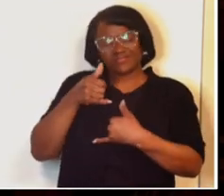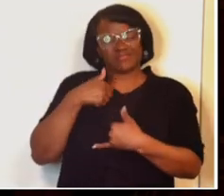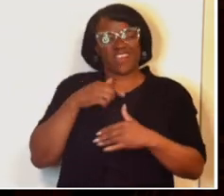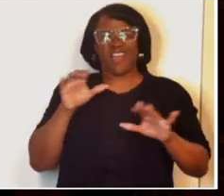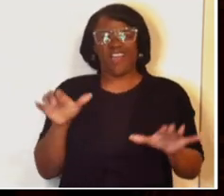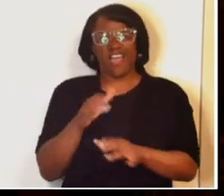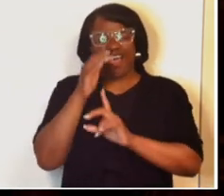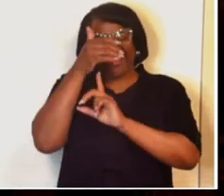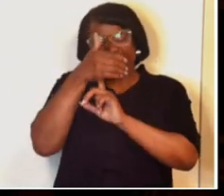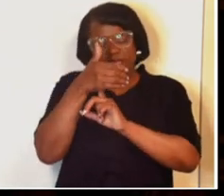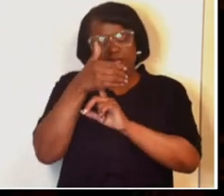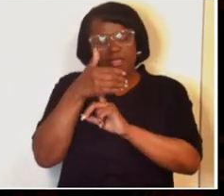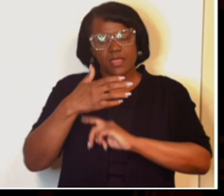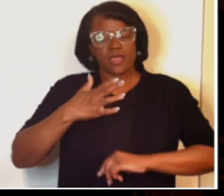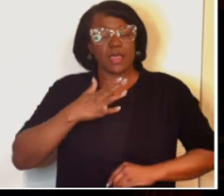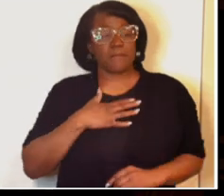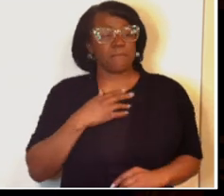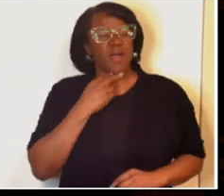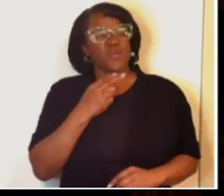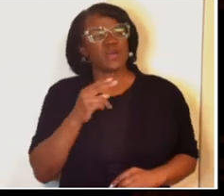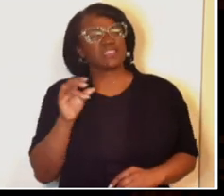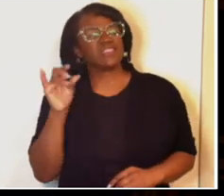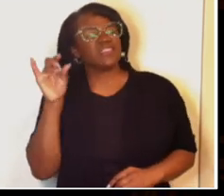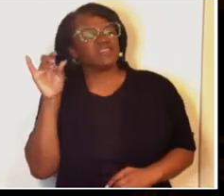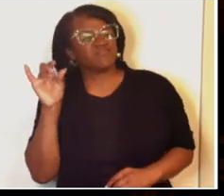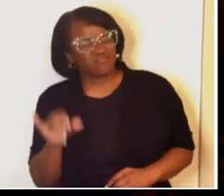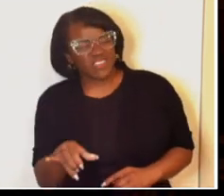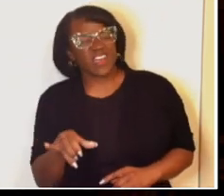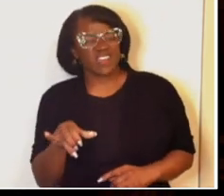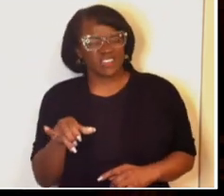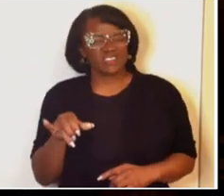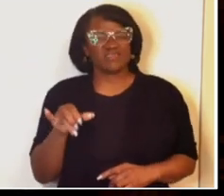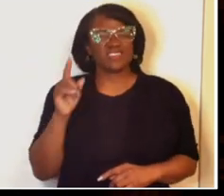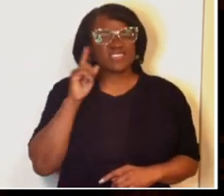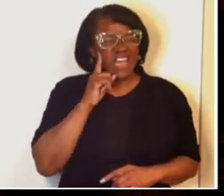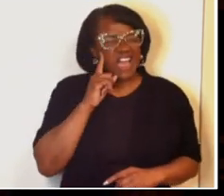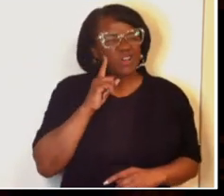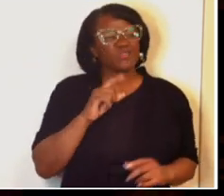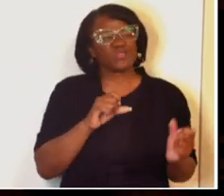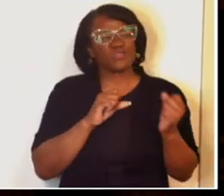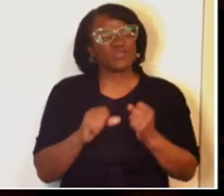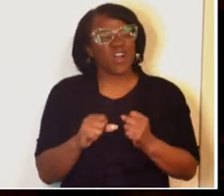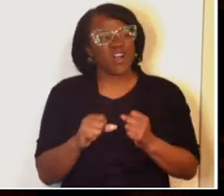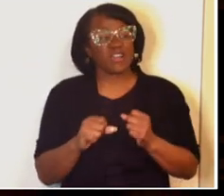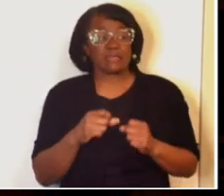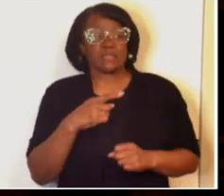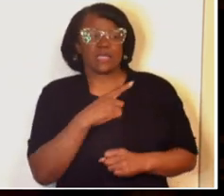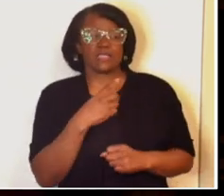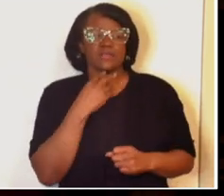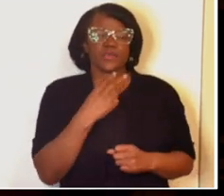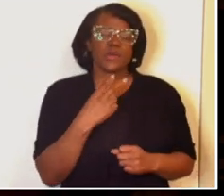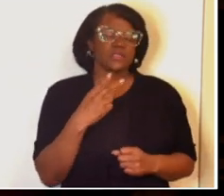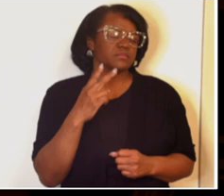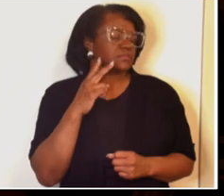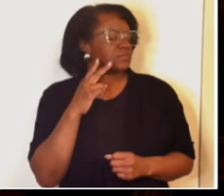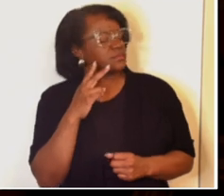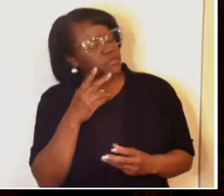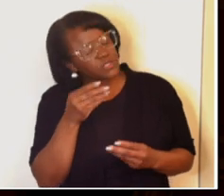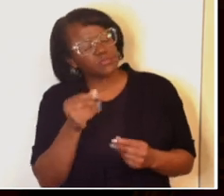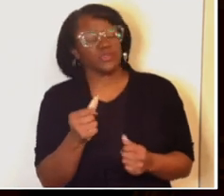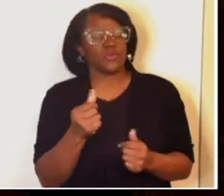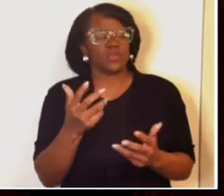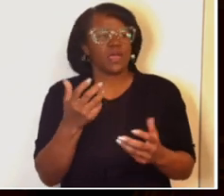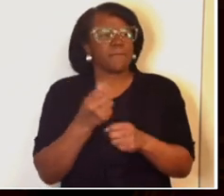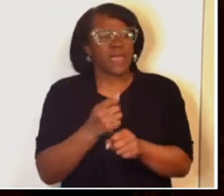whisper, but it had bass. That combination could lull me right to sleep or wake me up from it. Even though I didn't sound a bit like him,